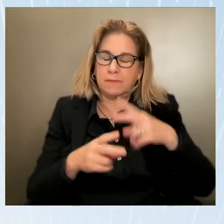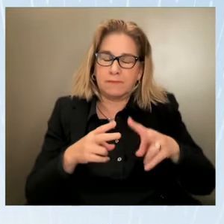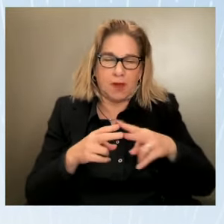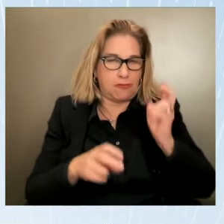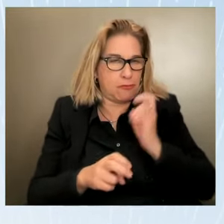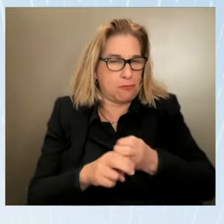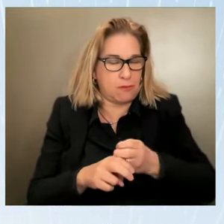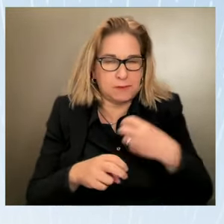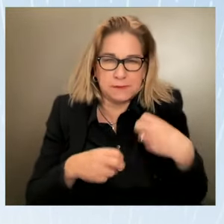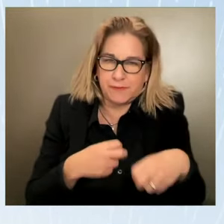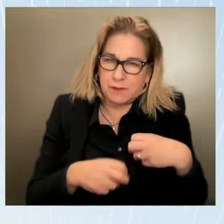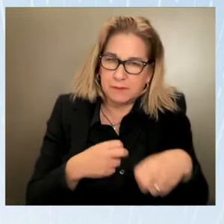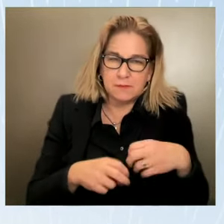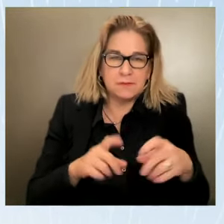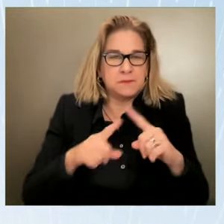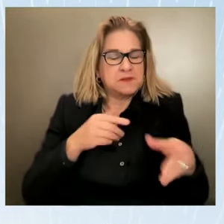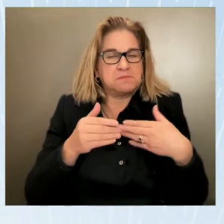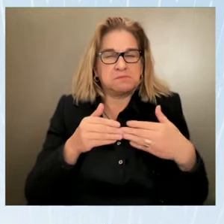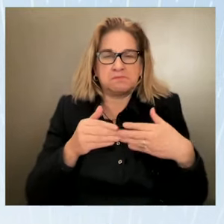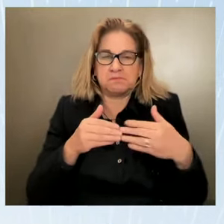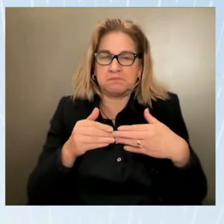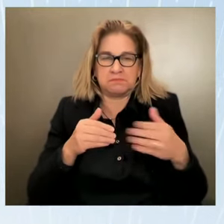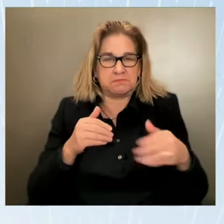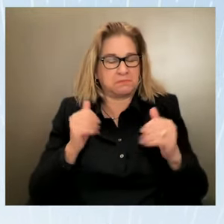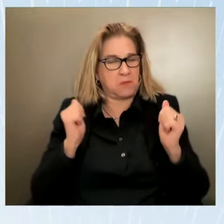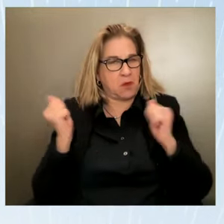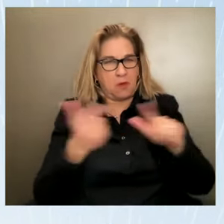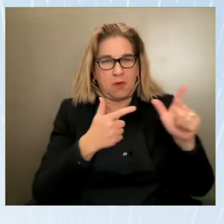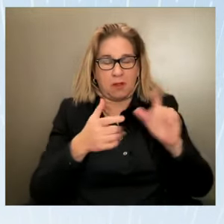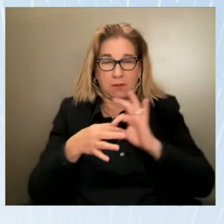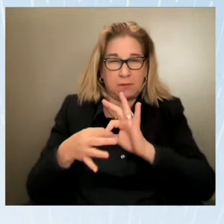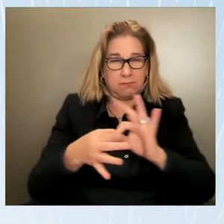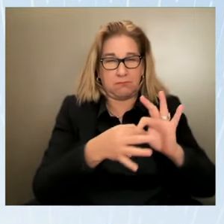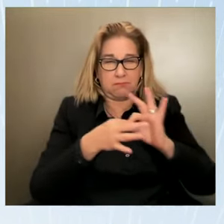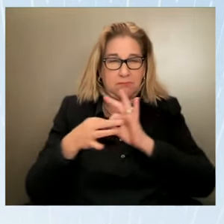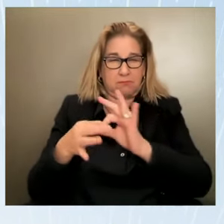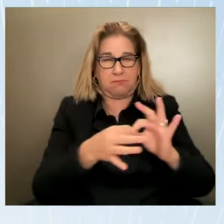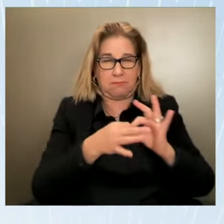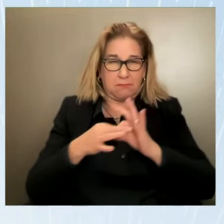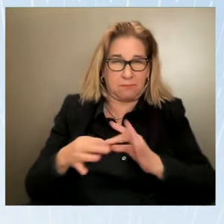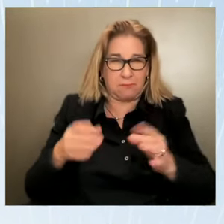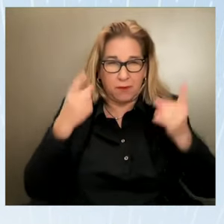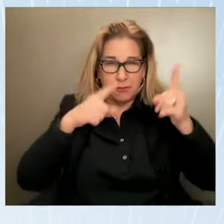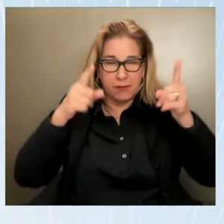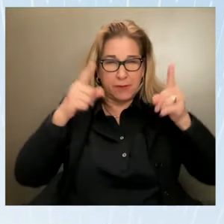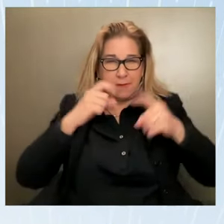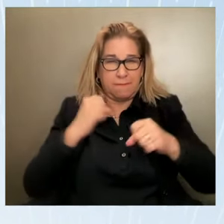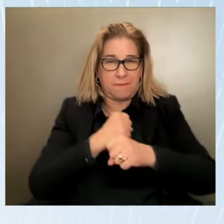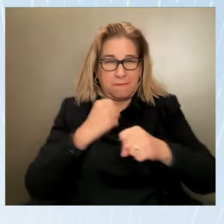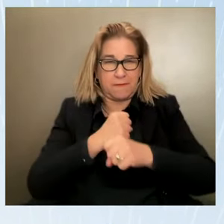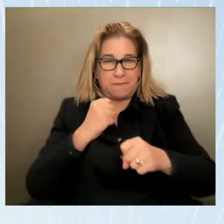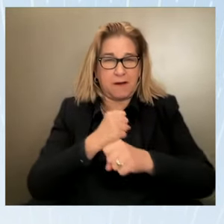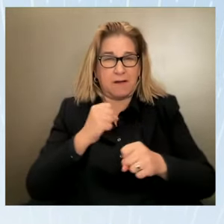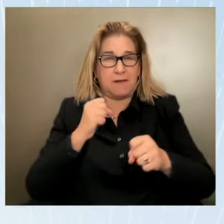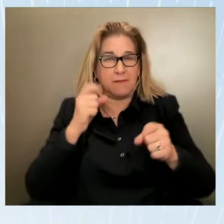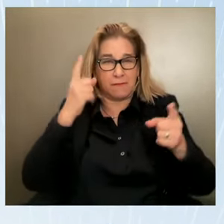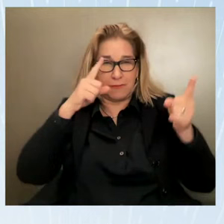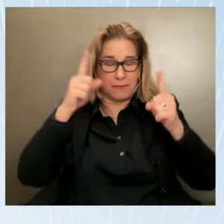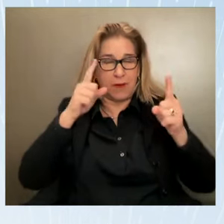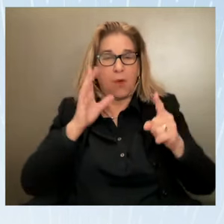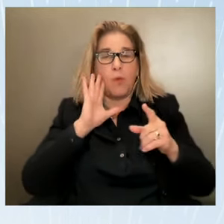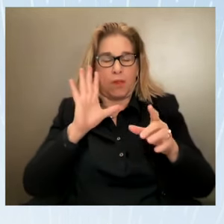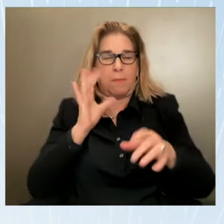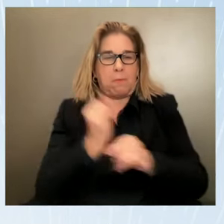to elevate this issue will mean highlighting related issues too. For example, the pandemic has led not only